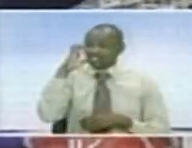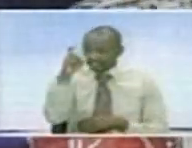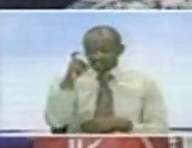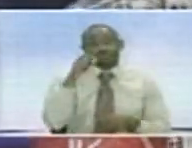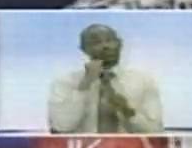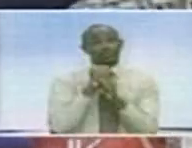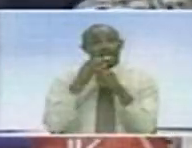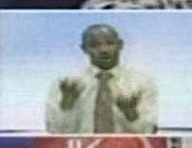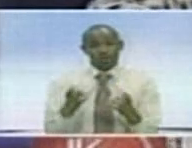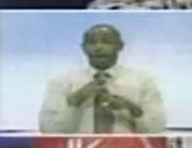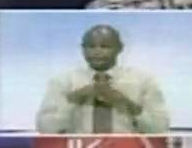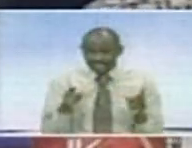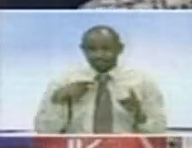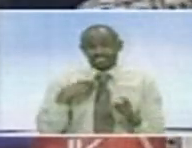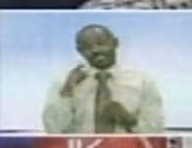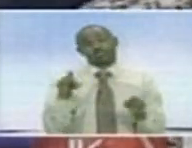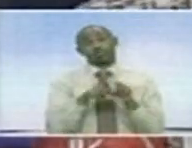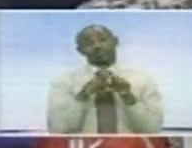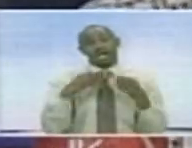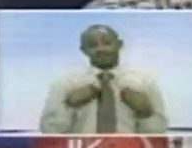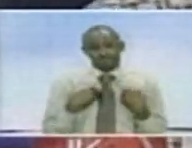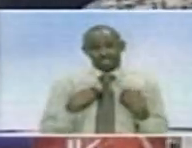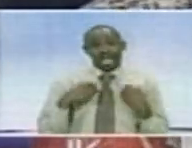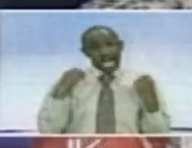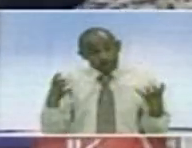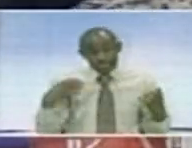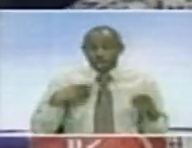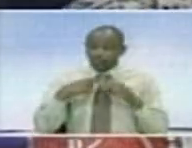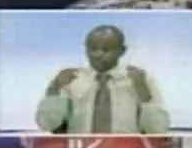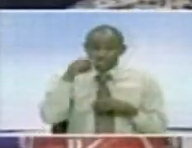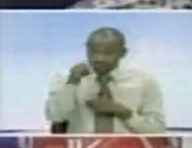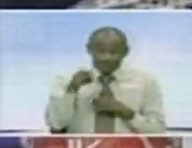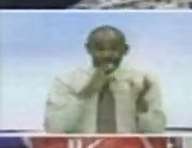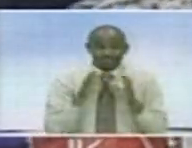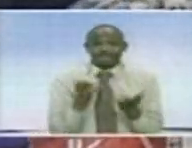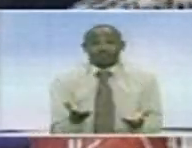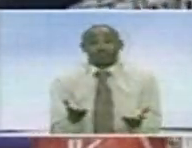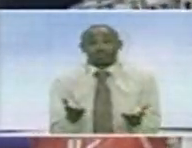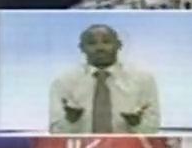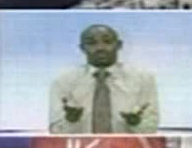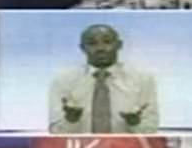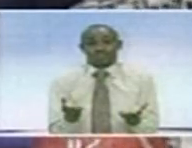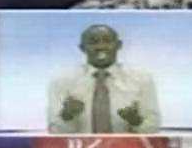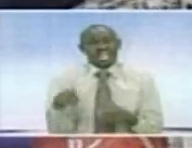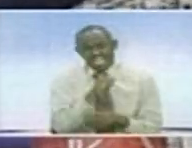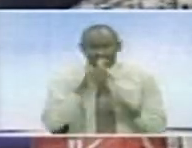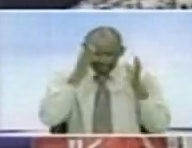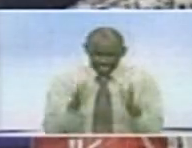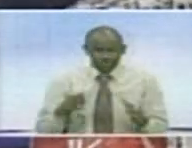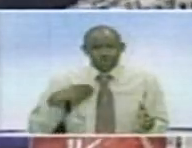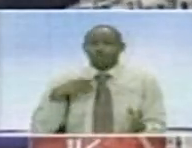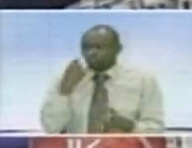carrying on. But I also have reservations about how the main opposition cord is carrying on. Anybody who will